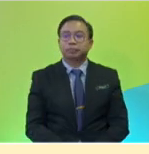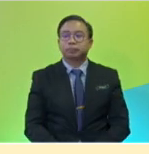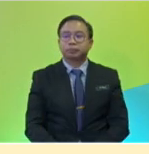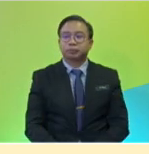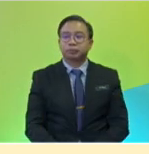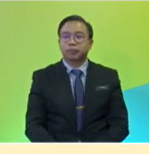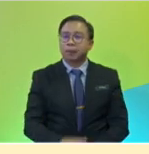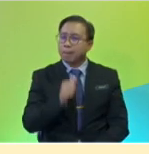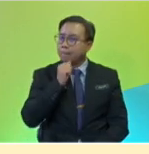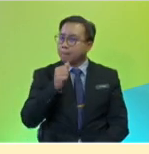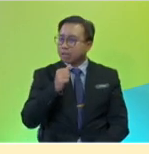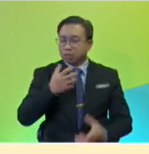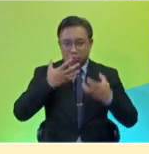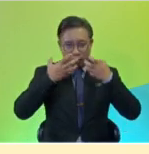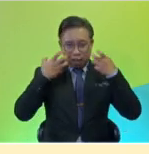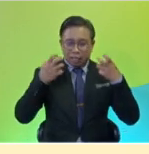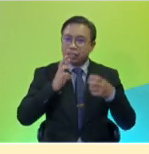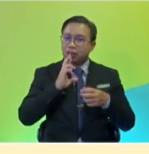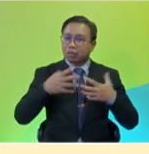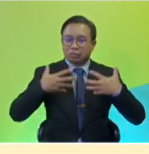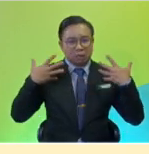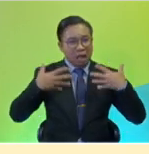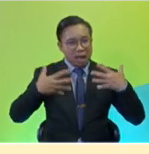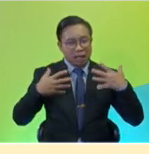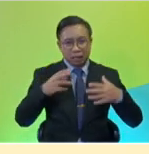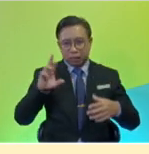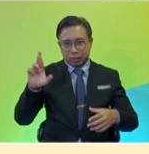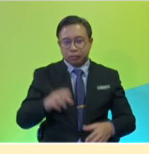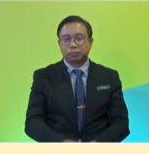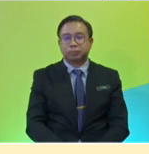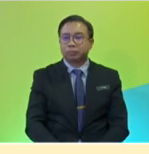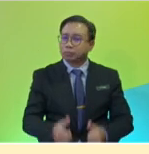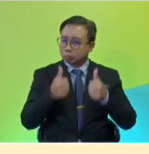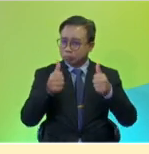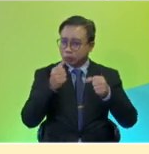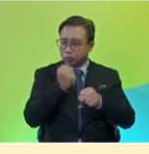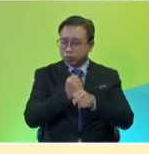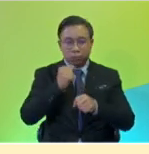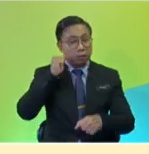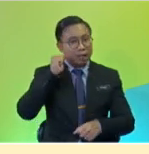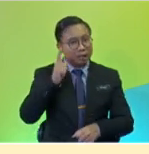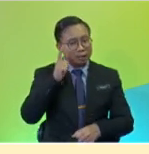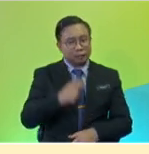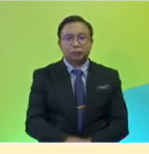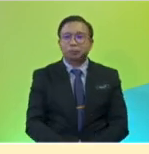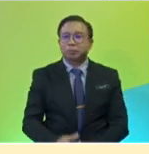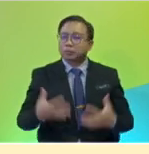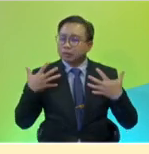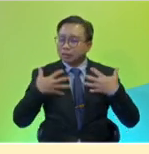but tigers are scarier. Good job, Alicia. Yeah.